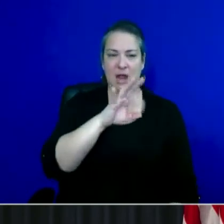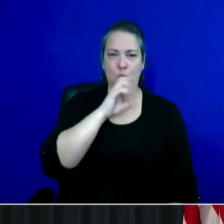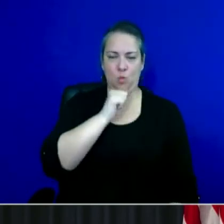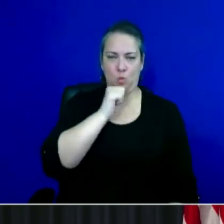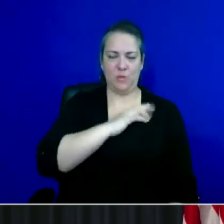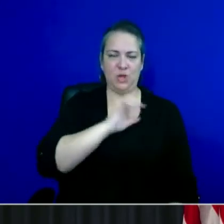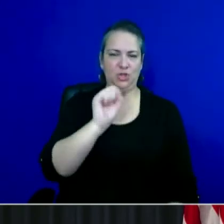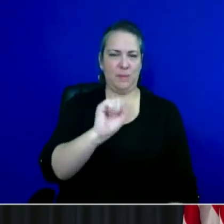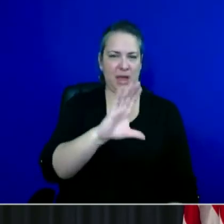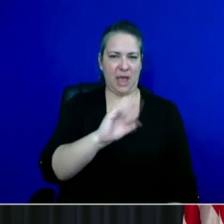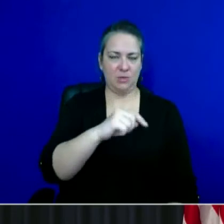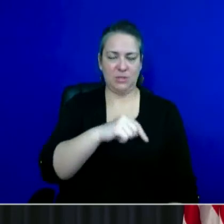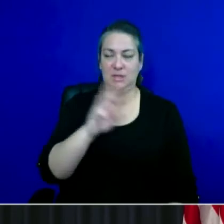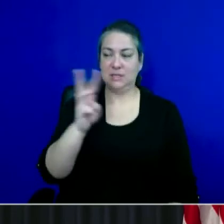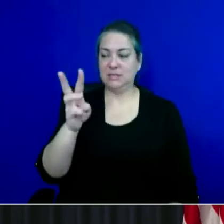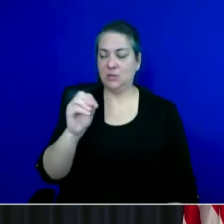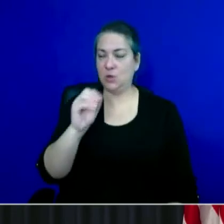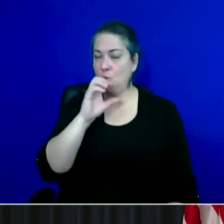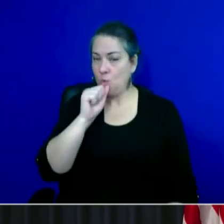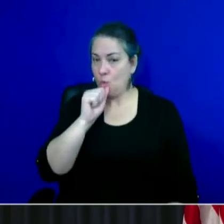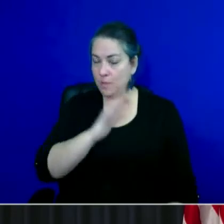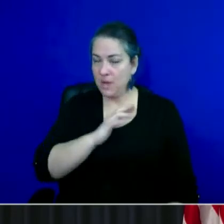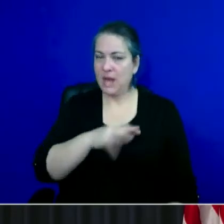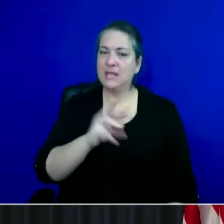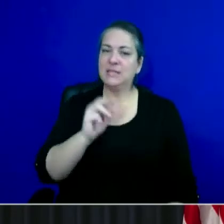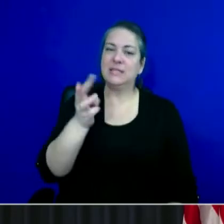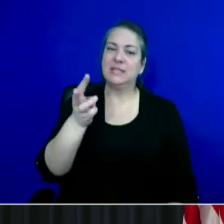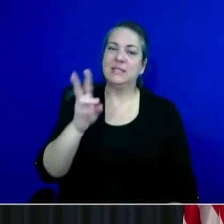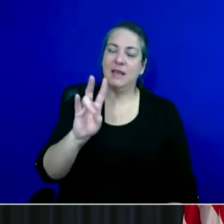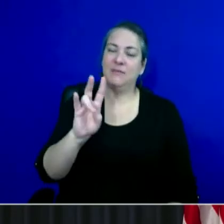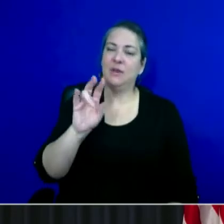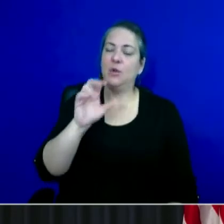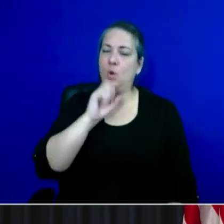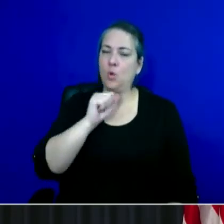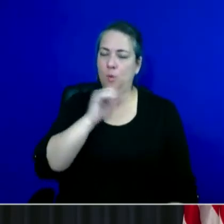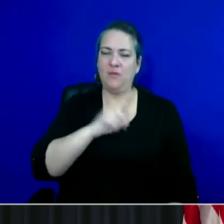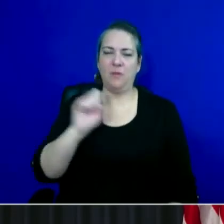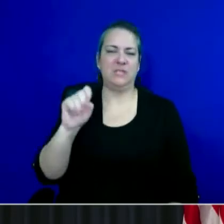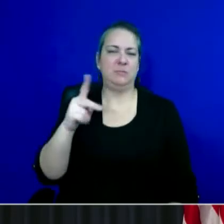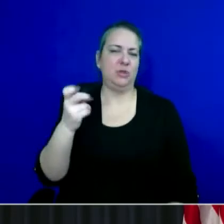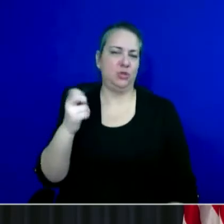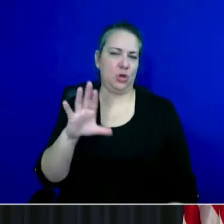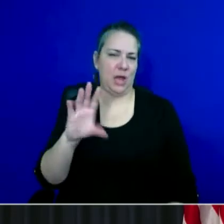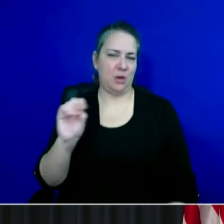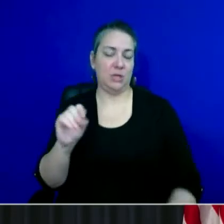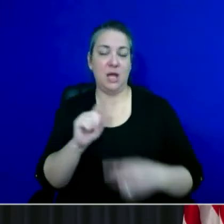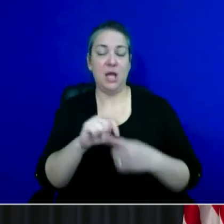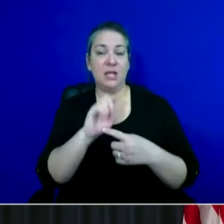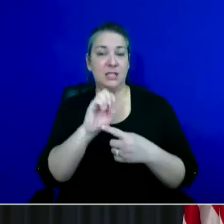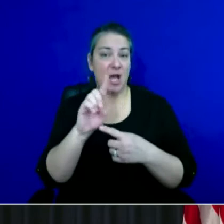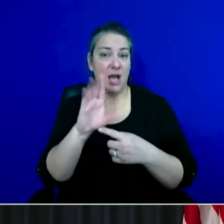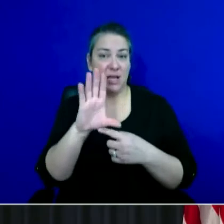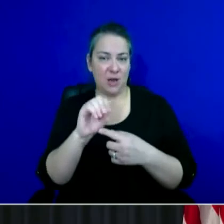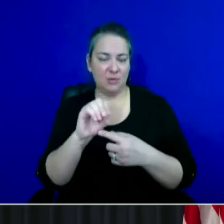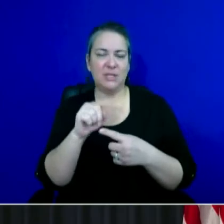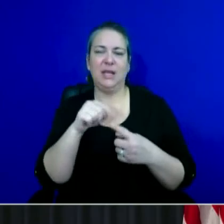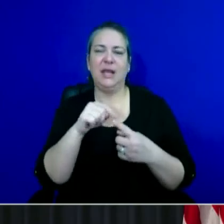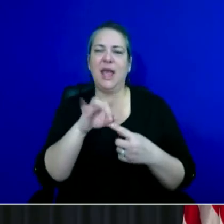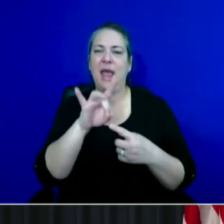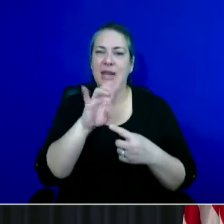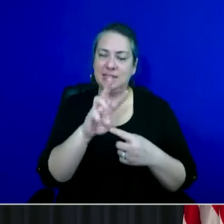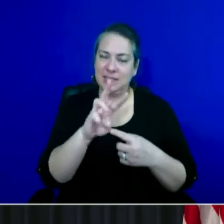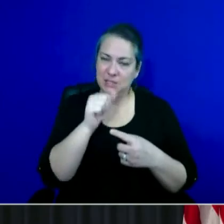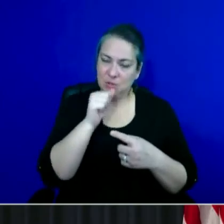60-year-old woman and a 67-year-old woman, both from Spencer County. In Todd County, we lost an 86-year-old woman, and in